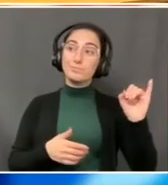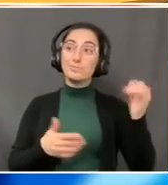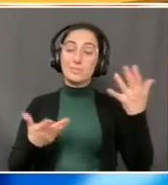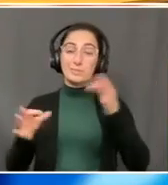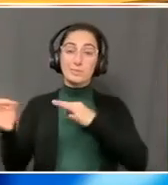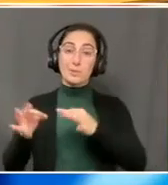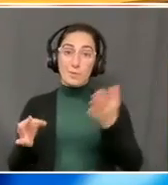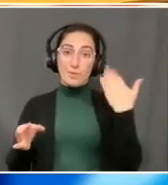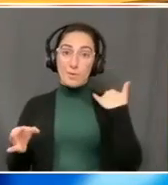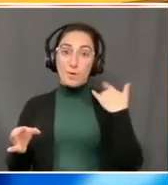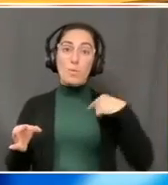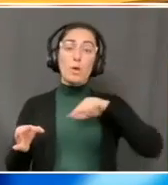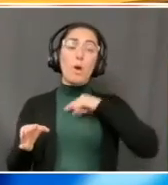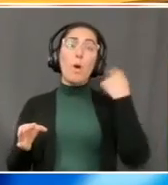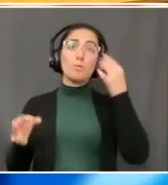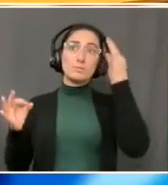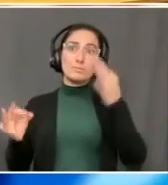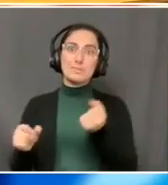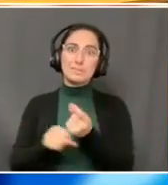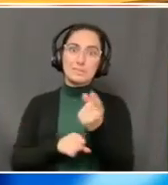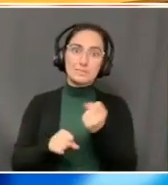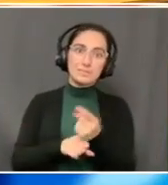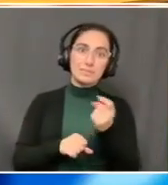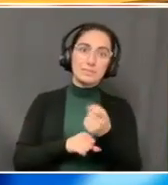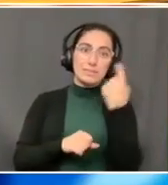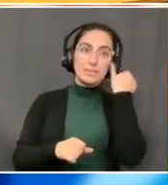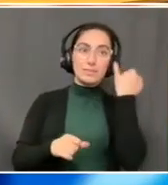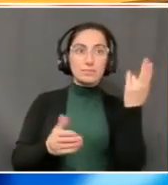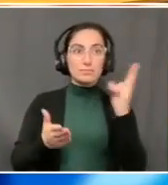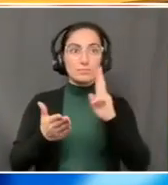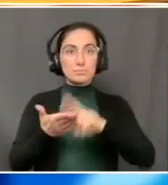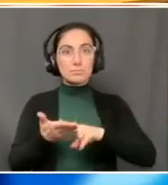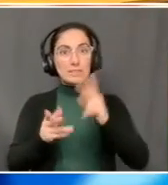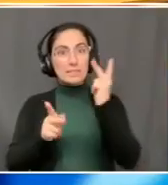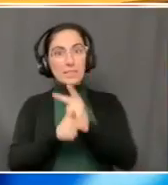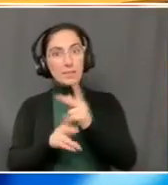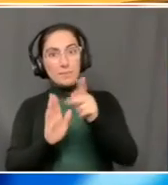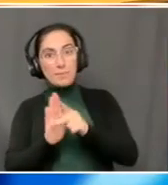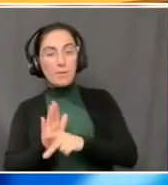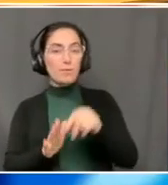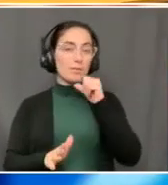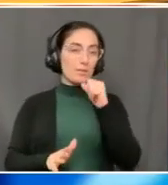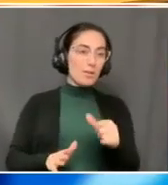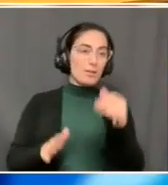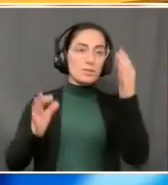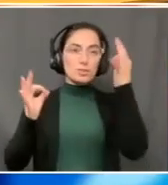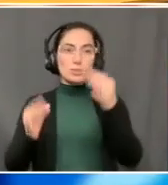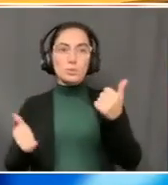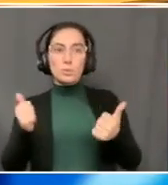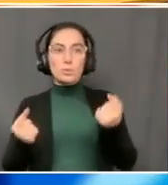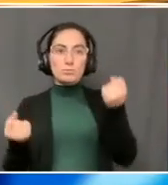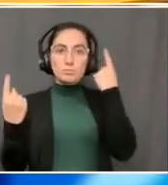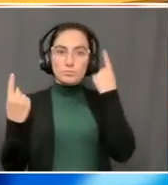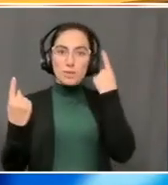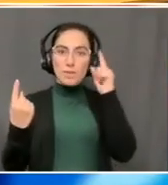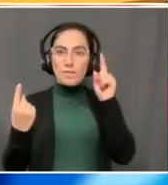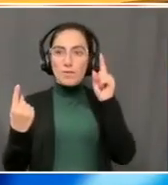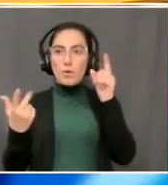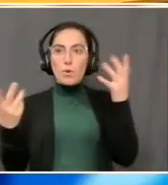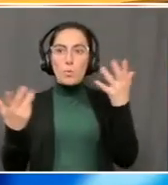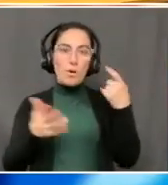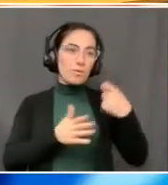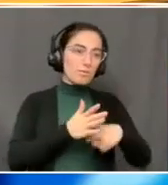always making decisions each year upon renewal of policies to determine what makes the most sense in terms of the trade-off between what it